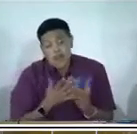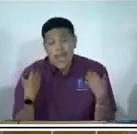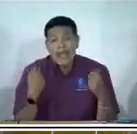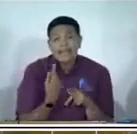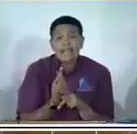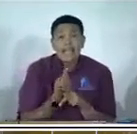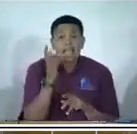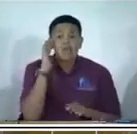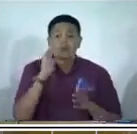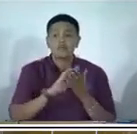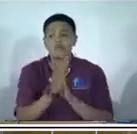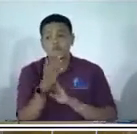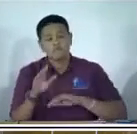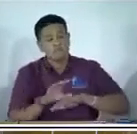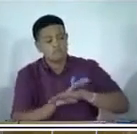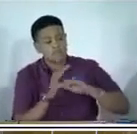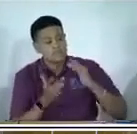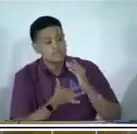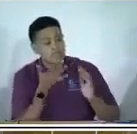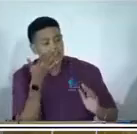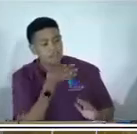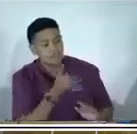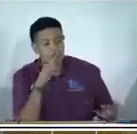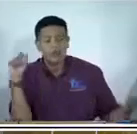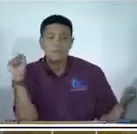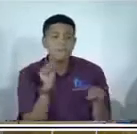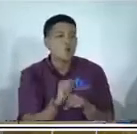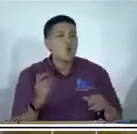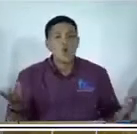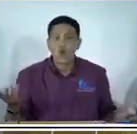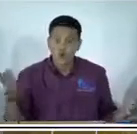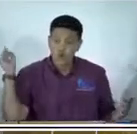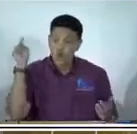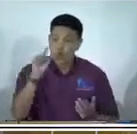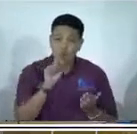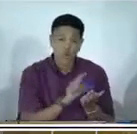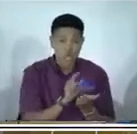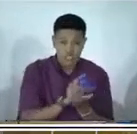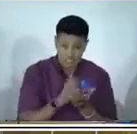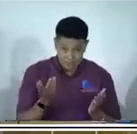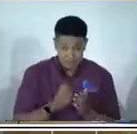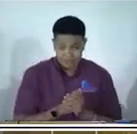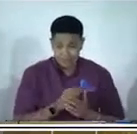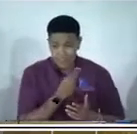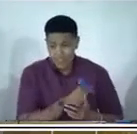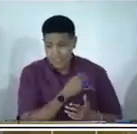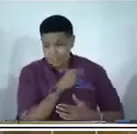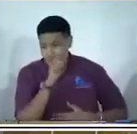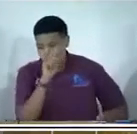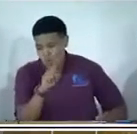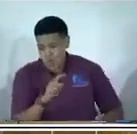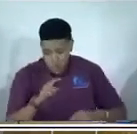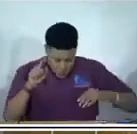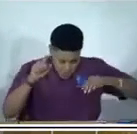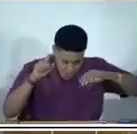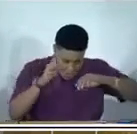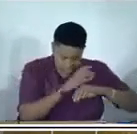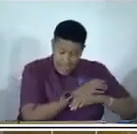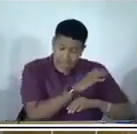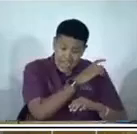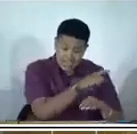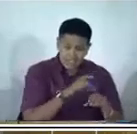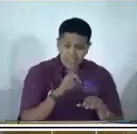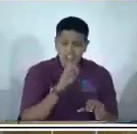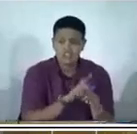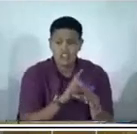going digital. Yeah. That's really what it is. You go to the doctor at a hospital, you came from a clinic, the doctor